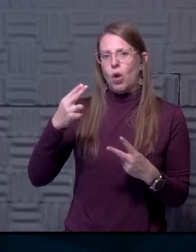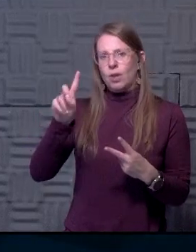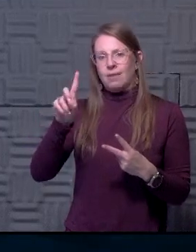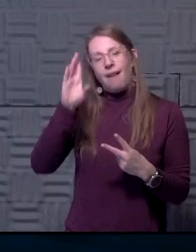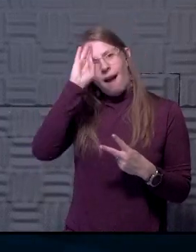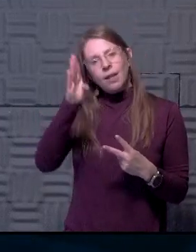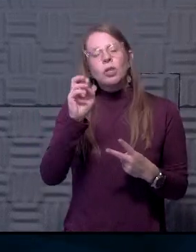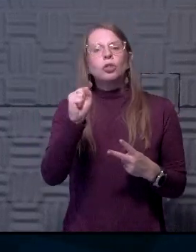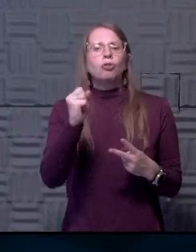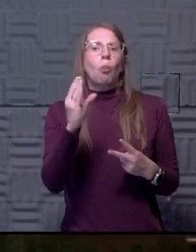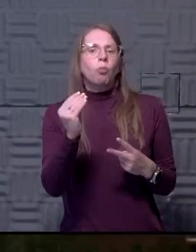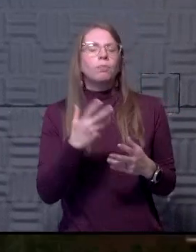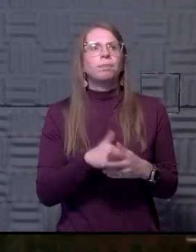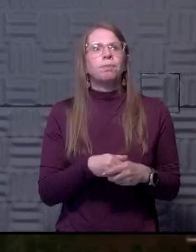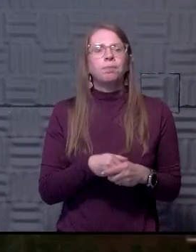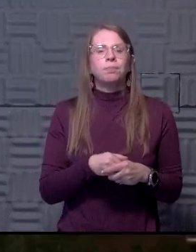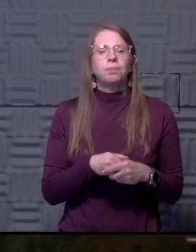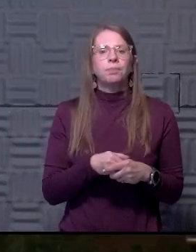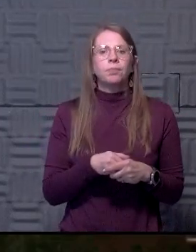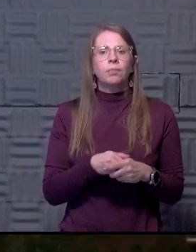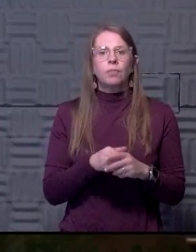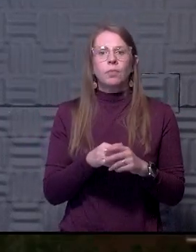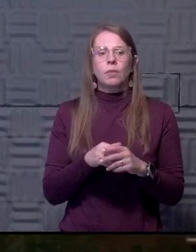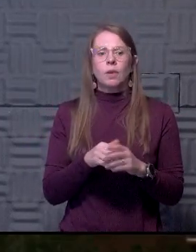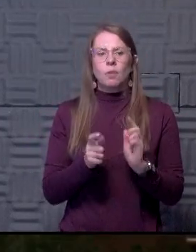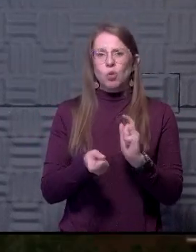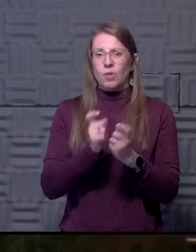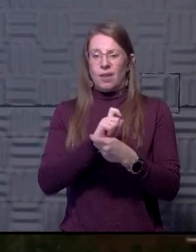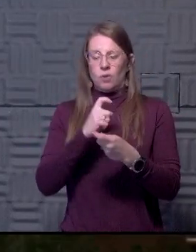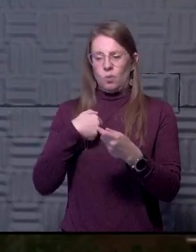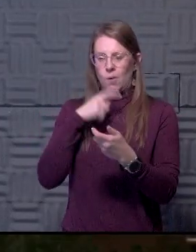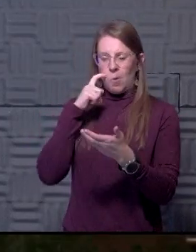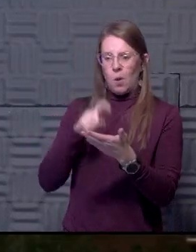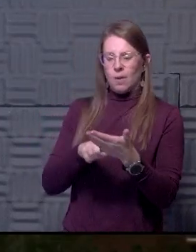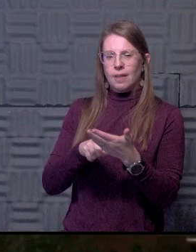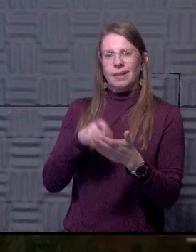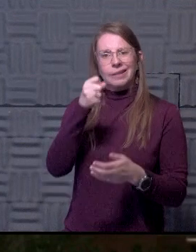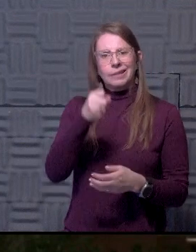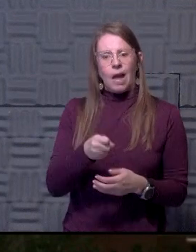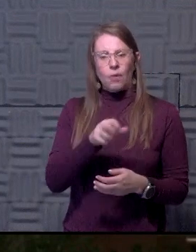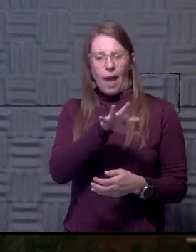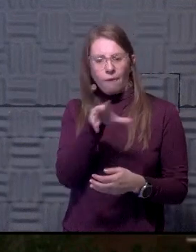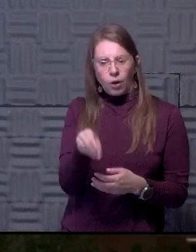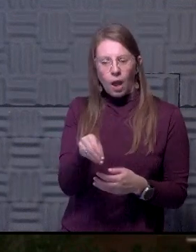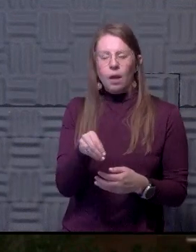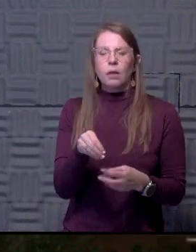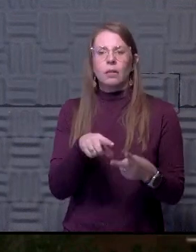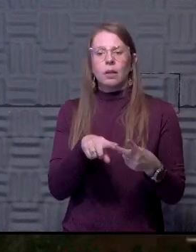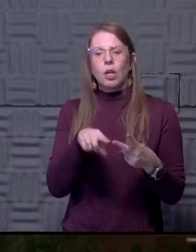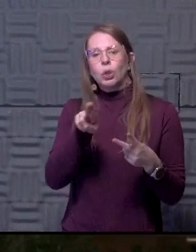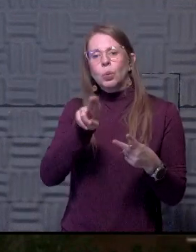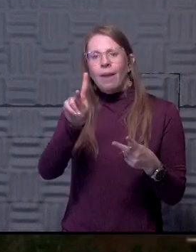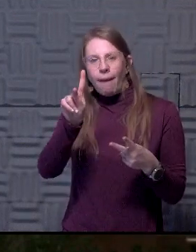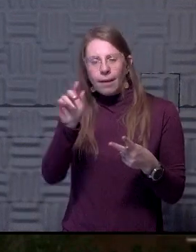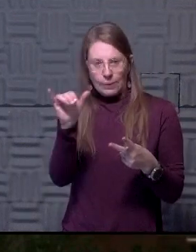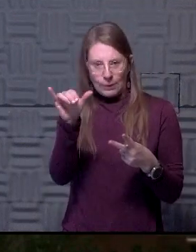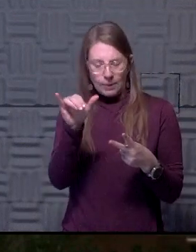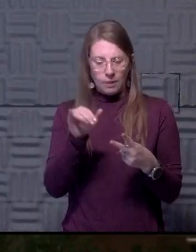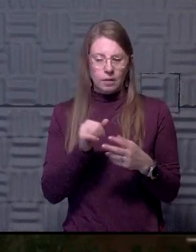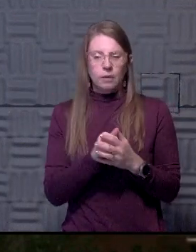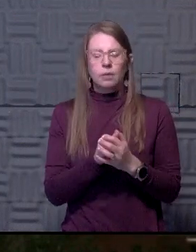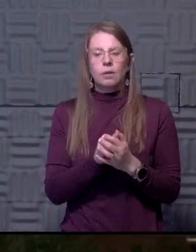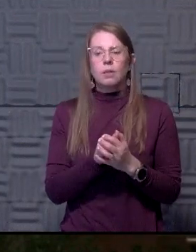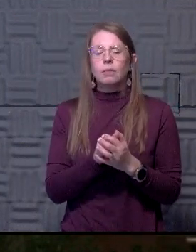Hi. So the mutations that we've been seeing in South Africa and in the UK